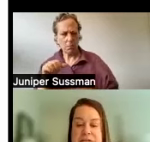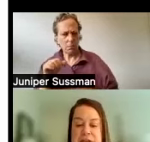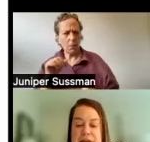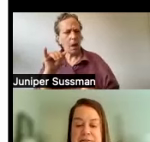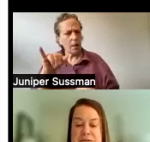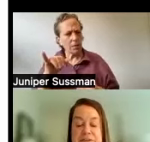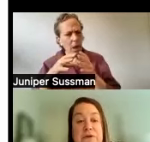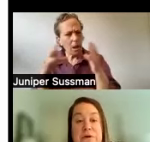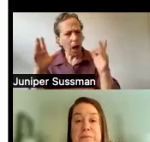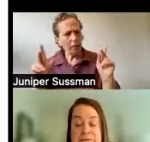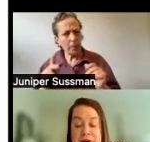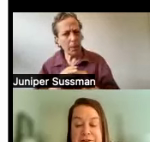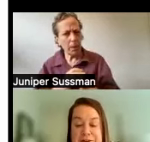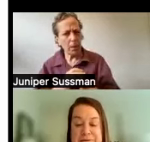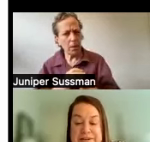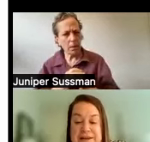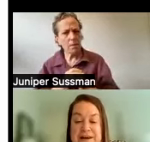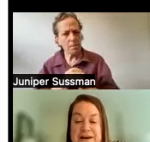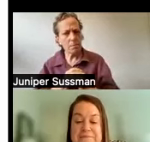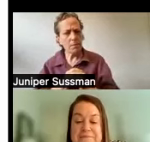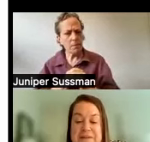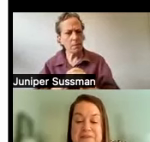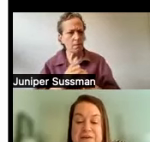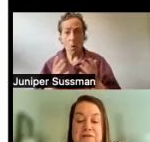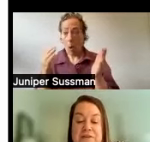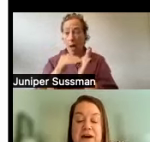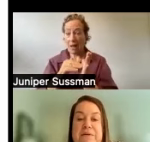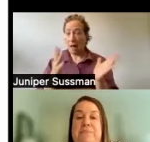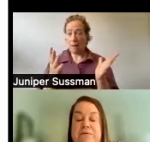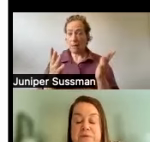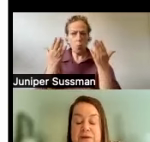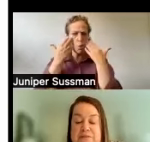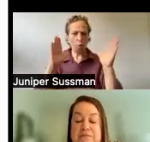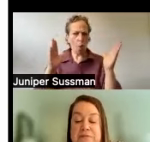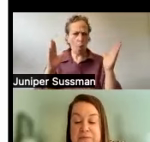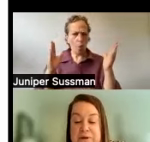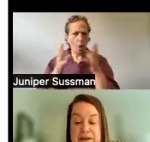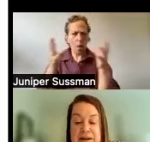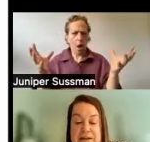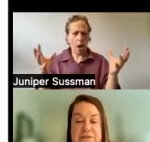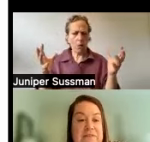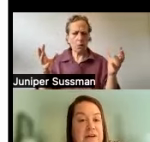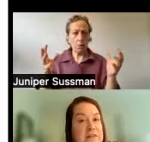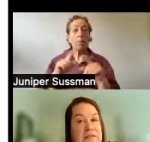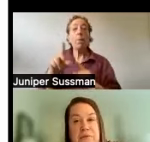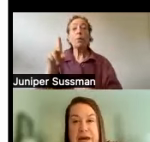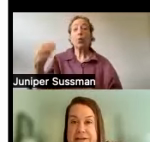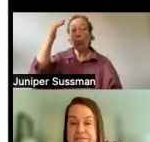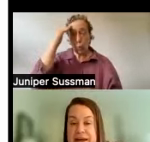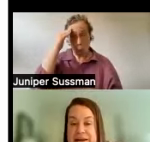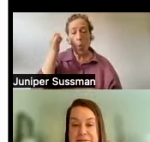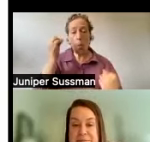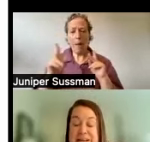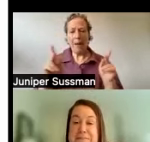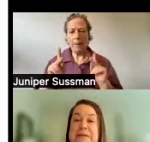as much as we don't know about long COVID, there are a lot of people who are suffering with it. And so even on the low end